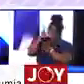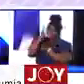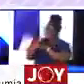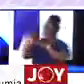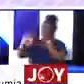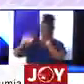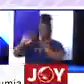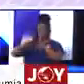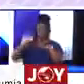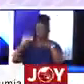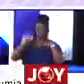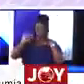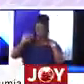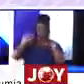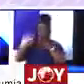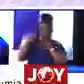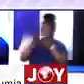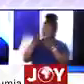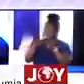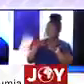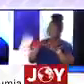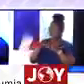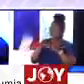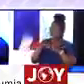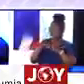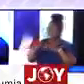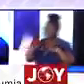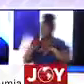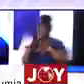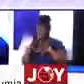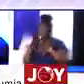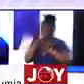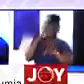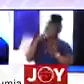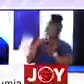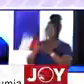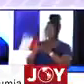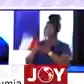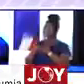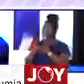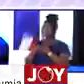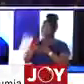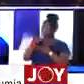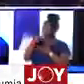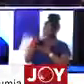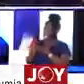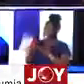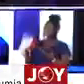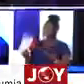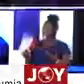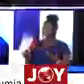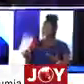if our mismanaged economy is outperforming you in virtually every